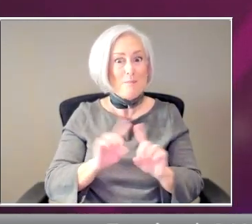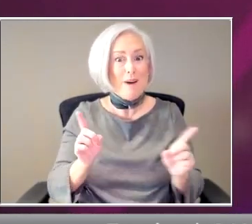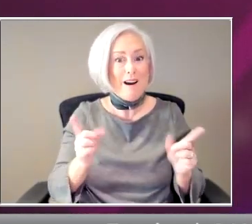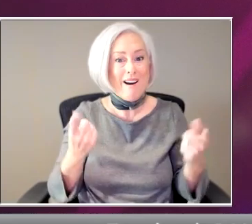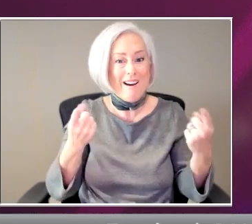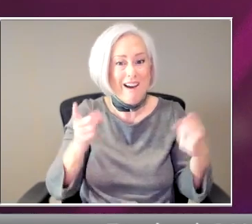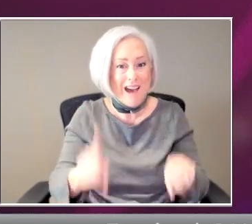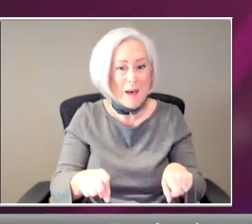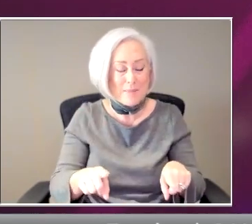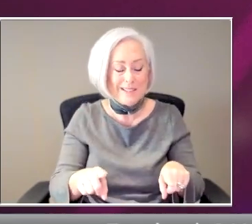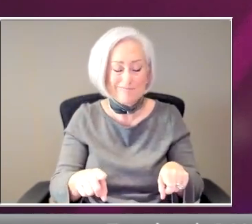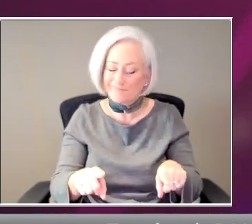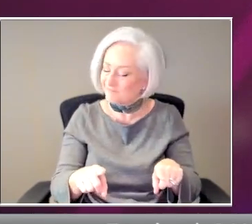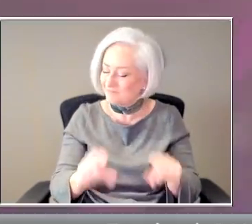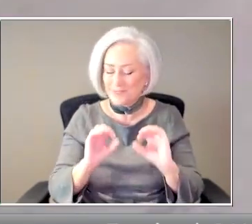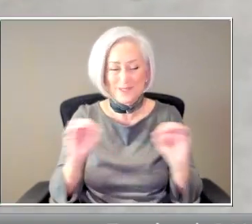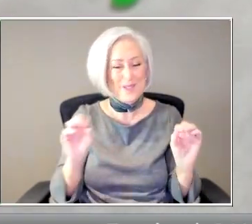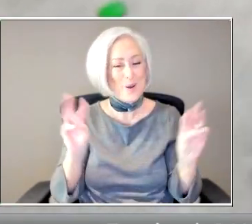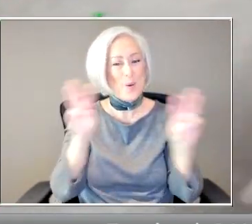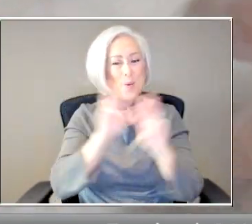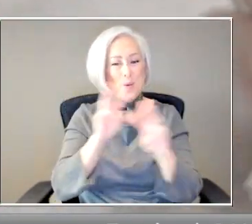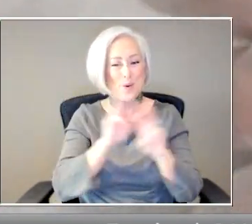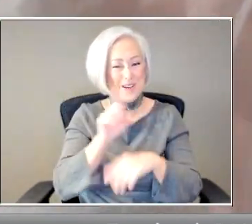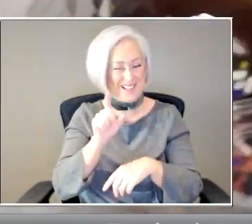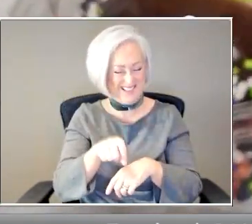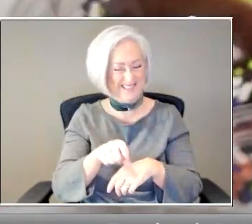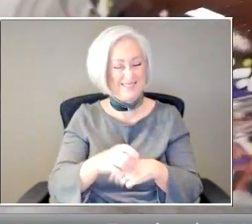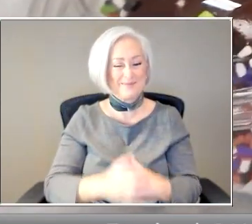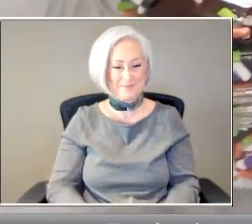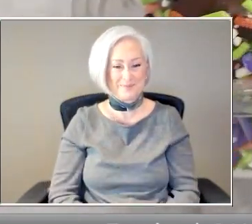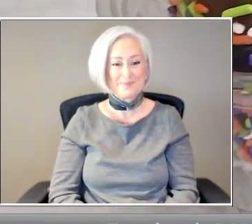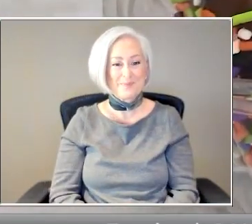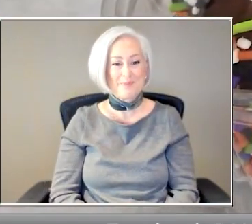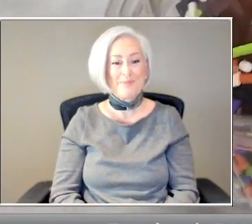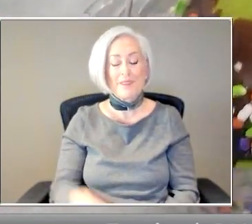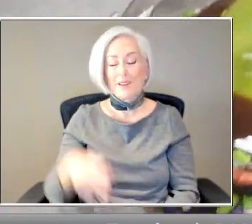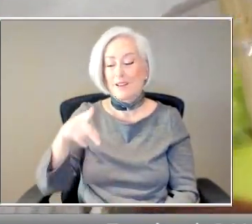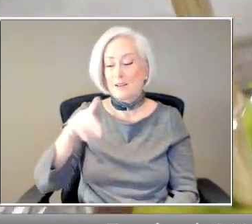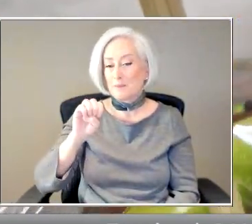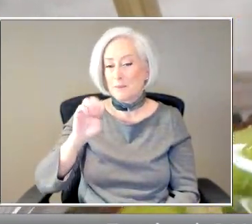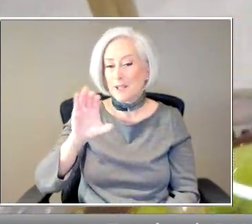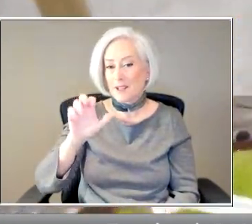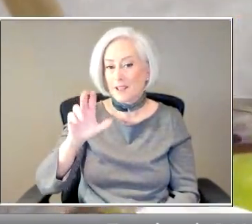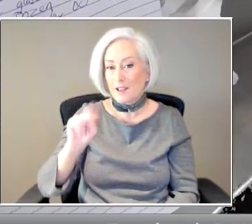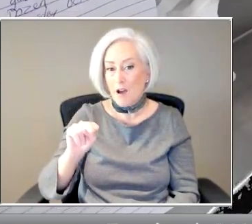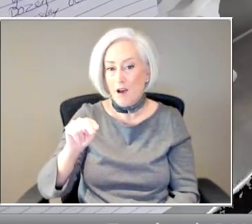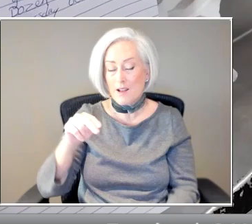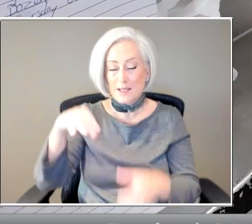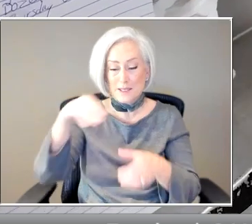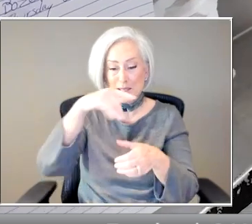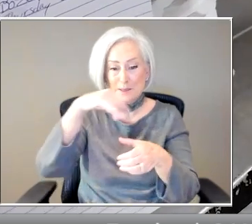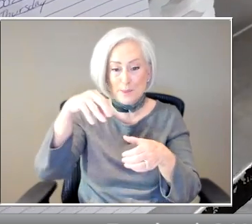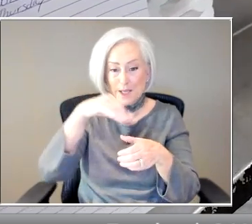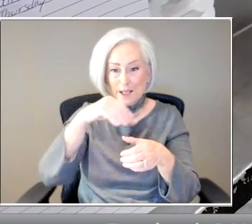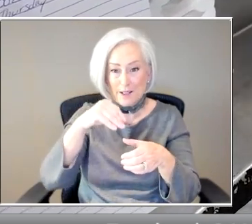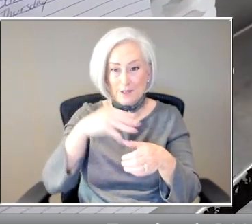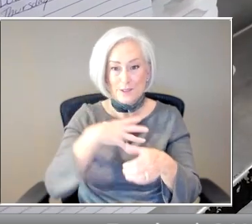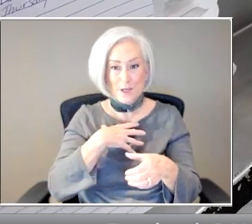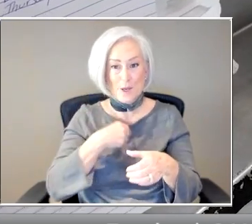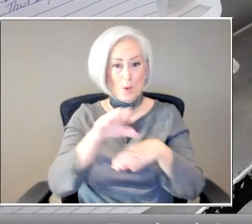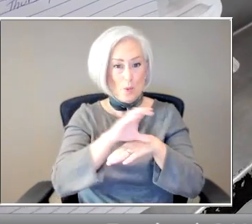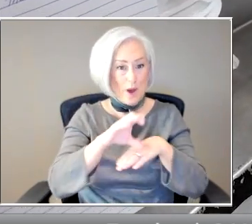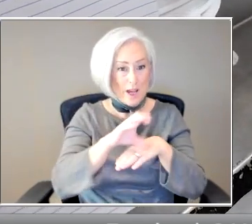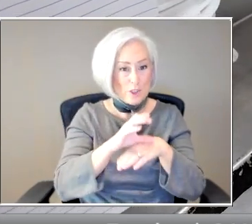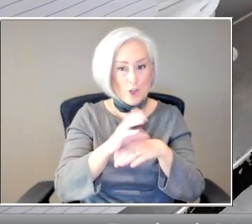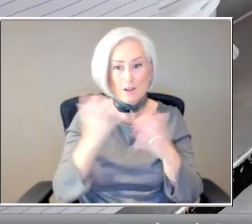to worry about at all. You got pecan, sprinkles, white chocolate and dark chocolate. If